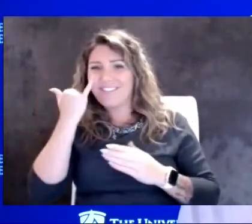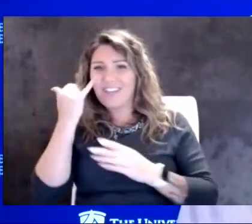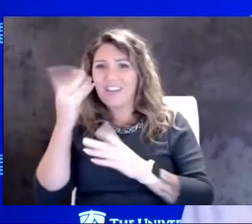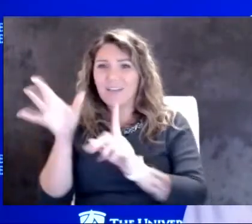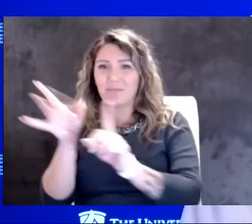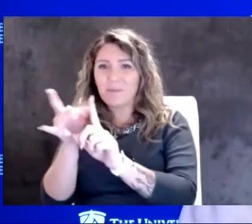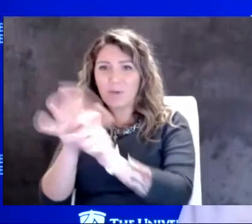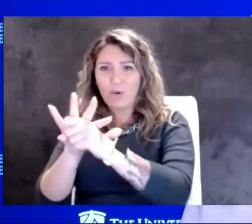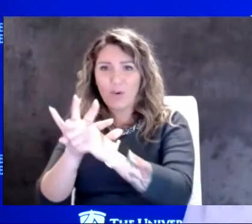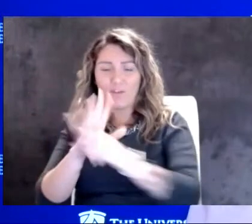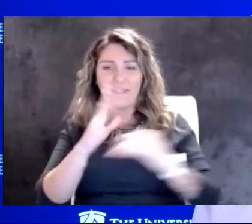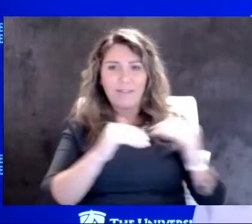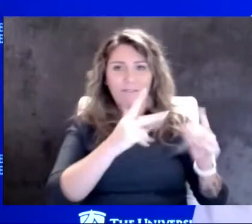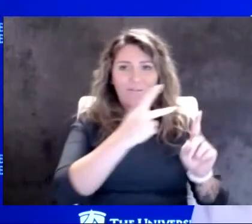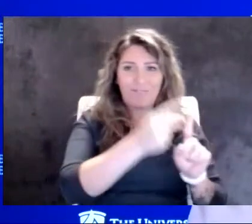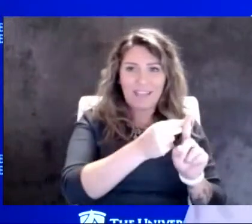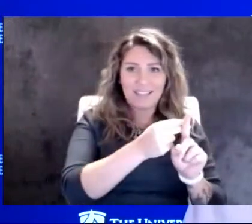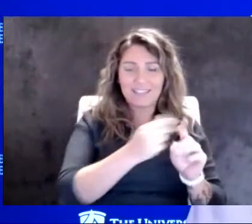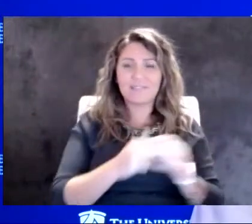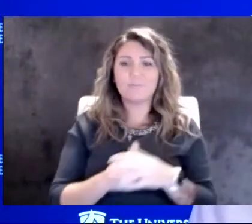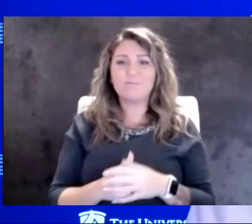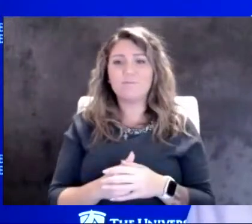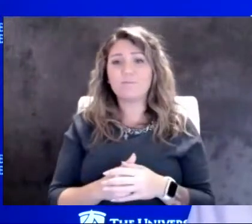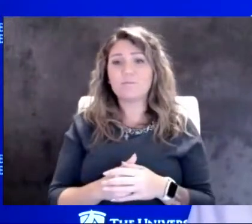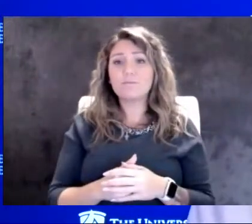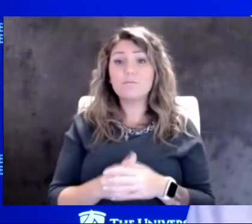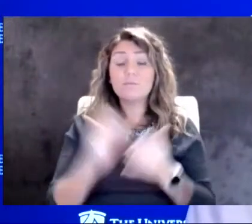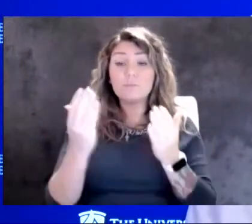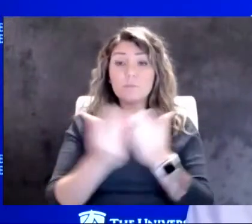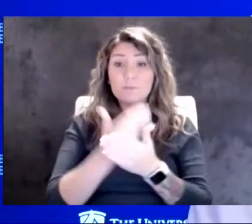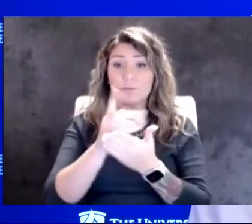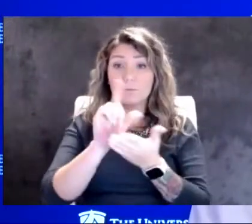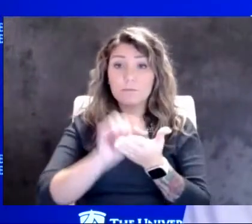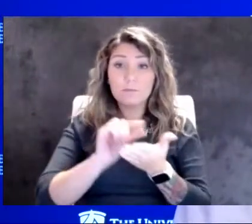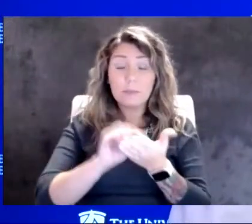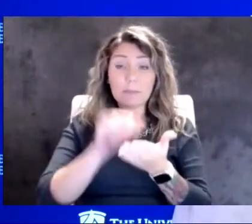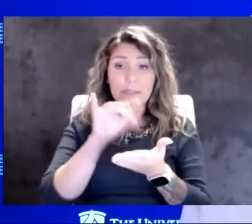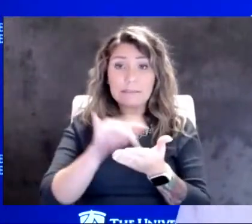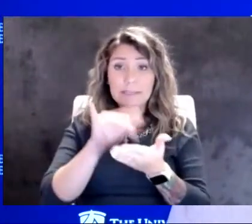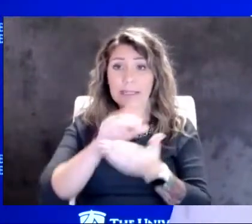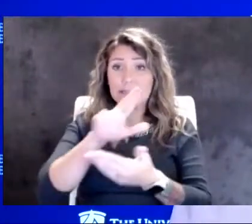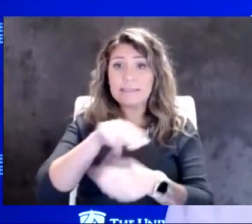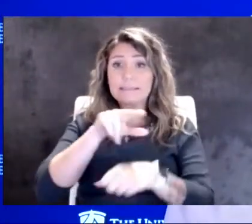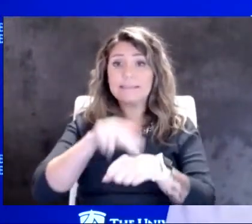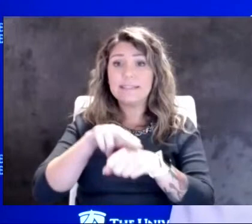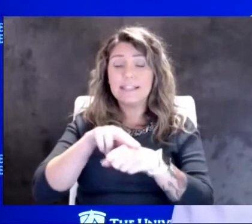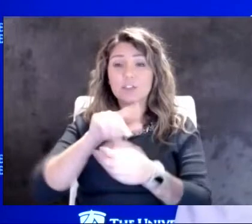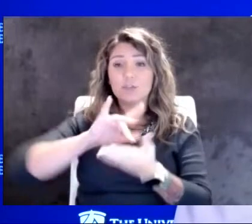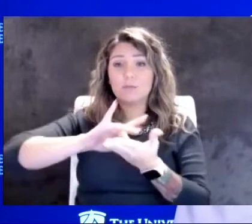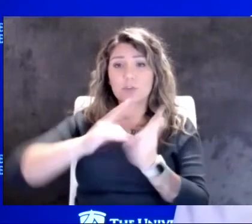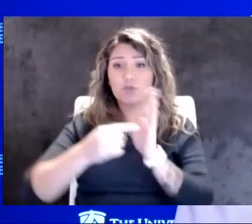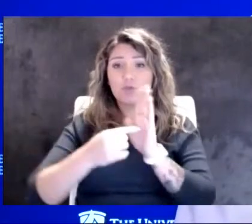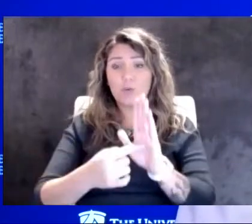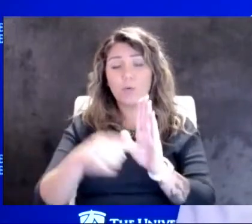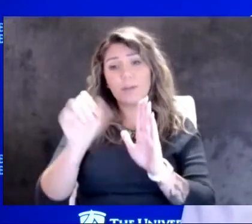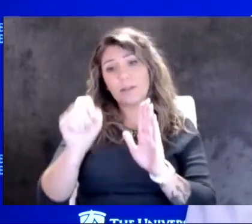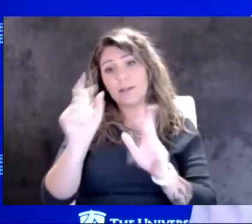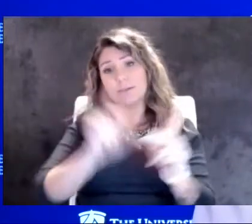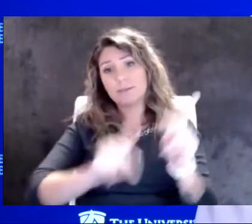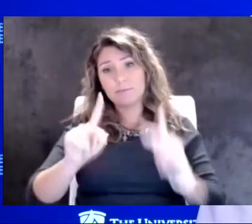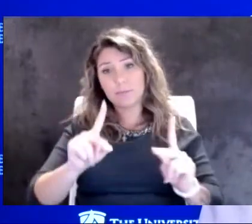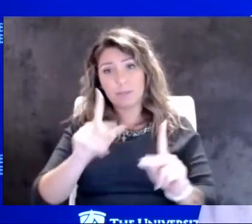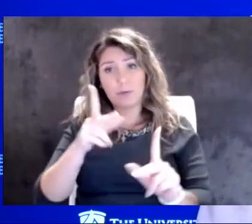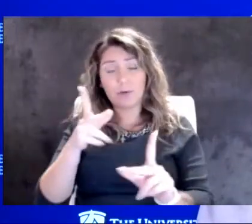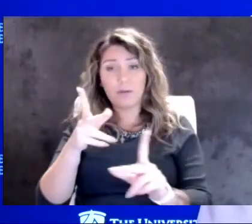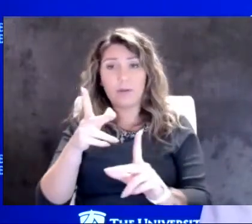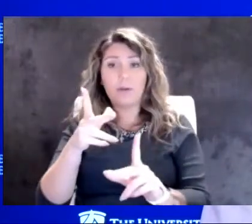get vaccinated. We know a new published study in Nature Medicine which showed, yes, although some people who get the vaccine do get